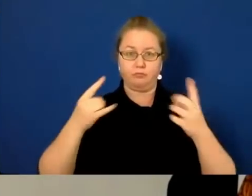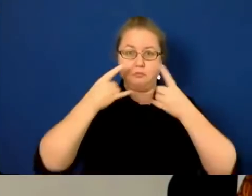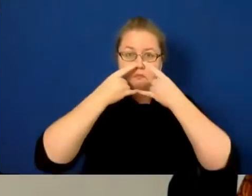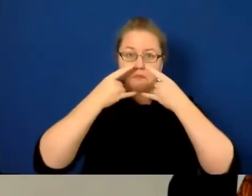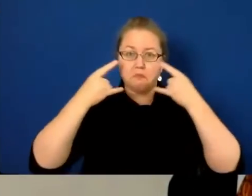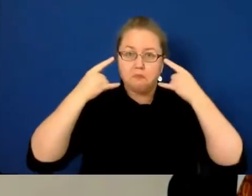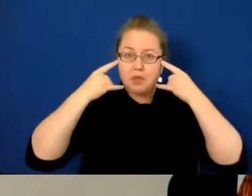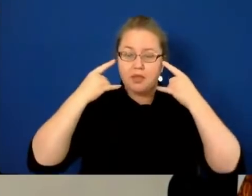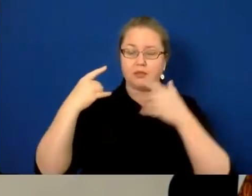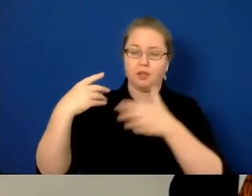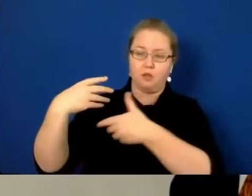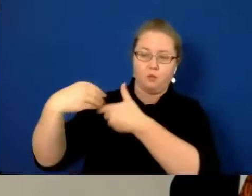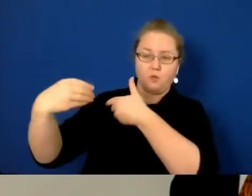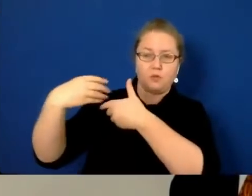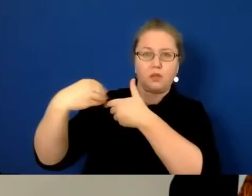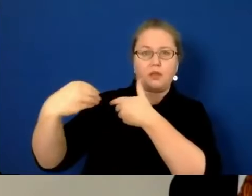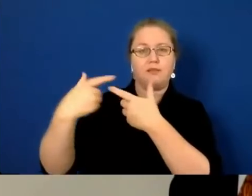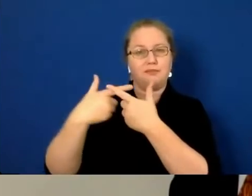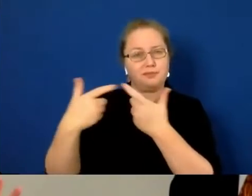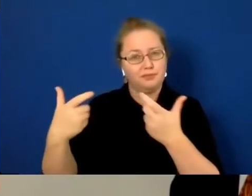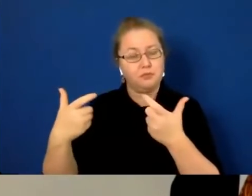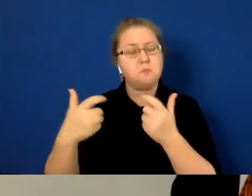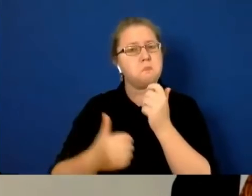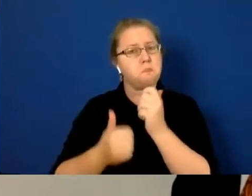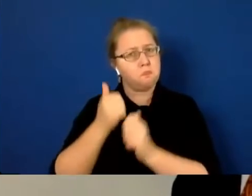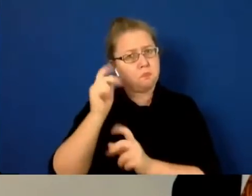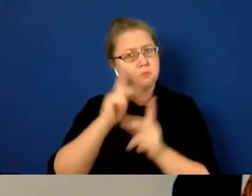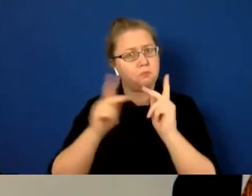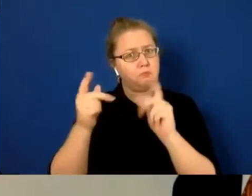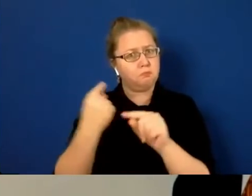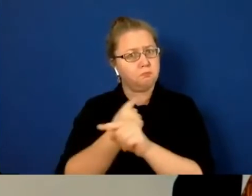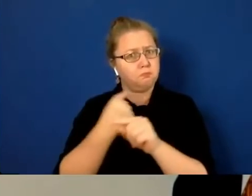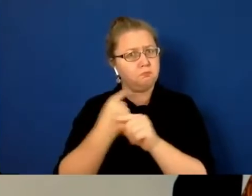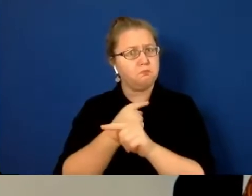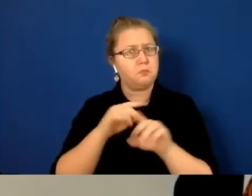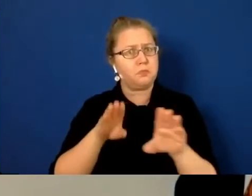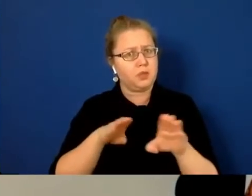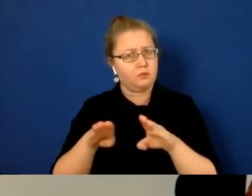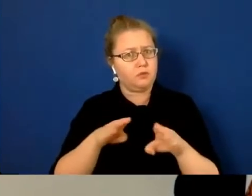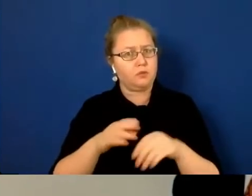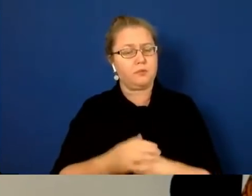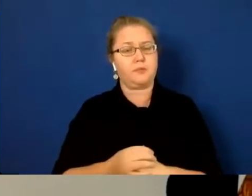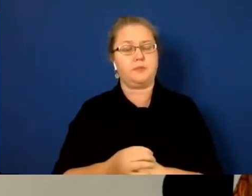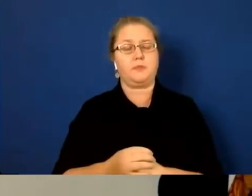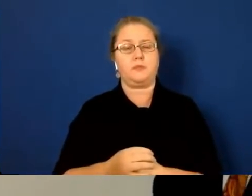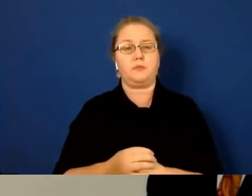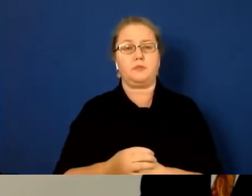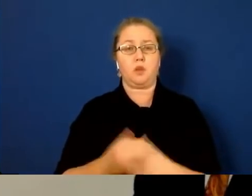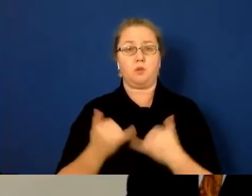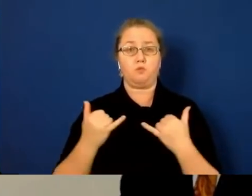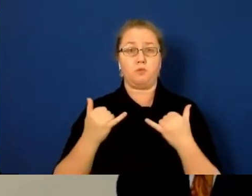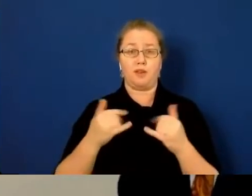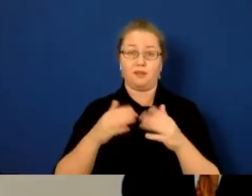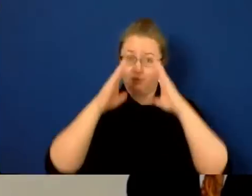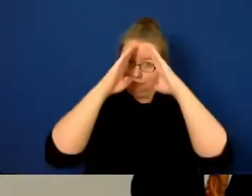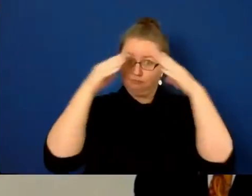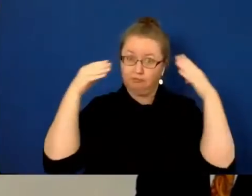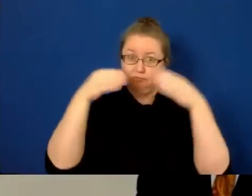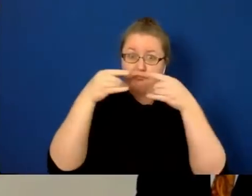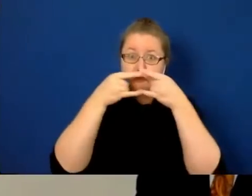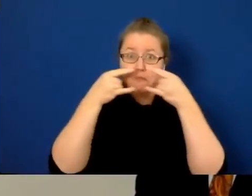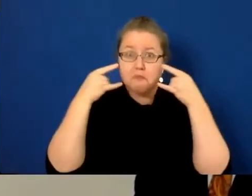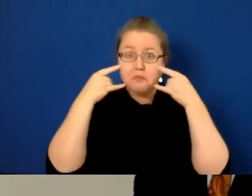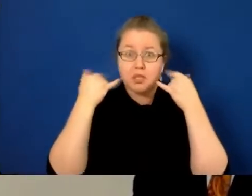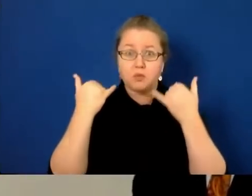are an important tool as part of the group of things or the layers of protection that we have. So we have